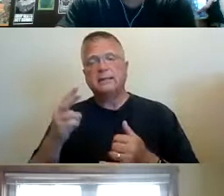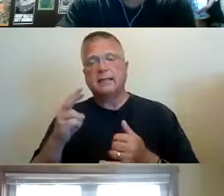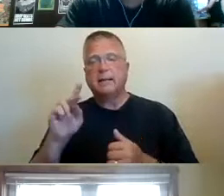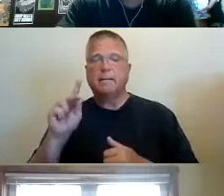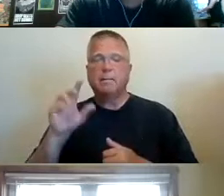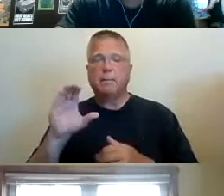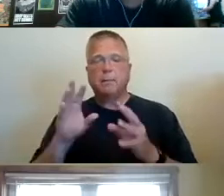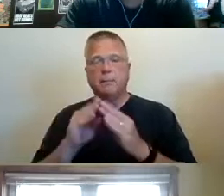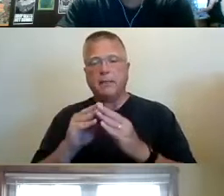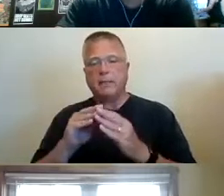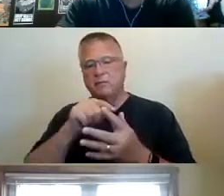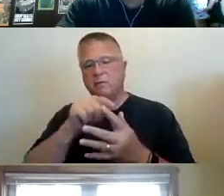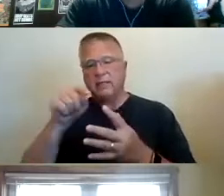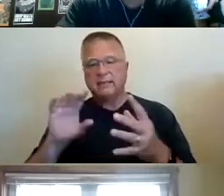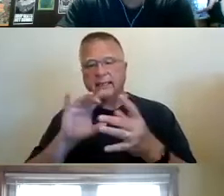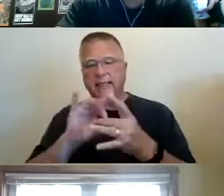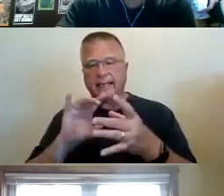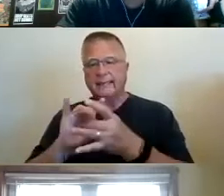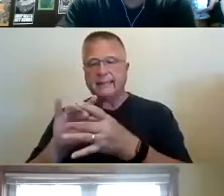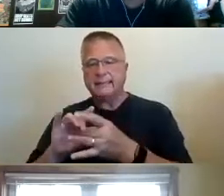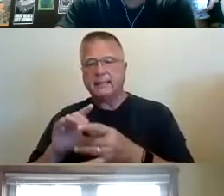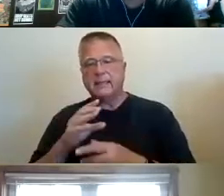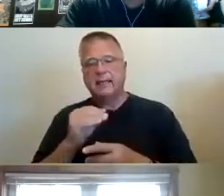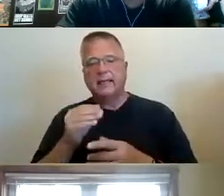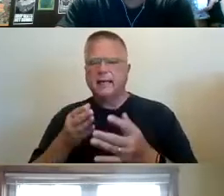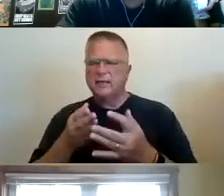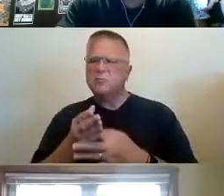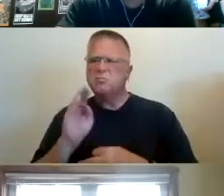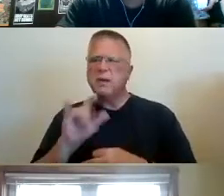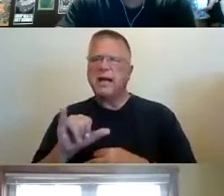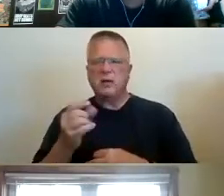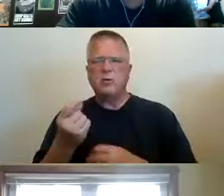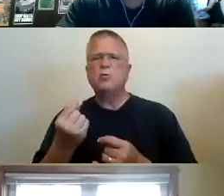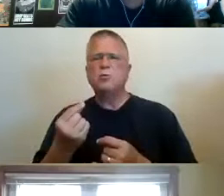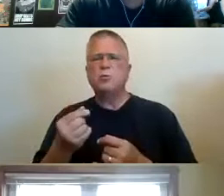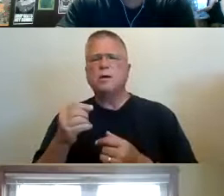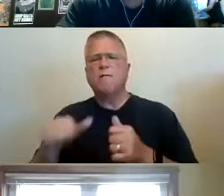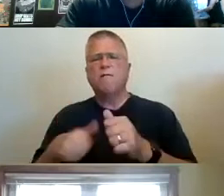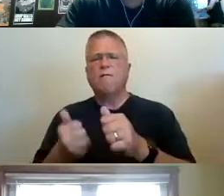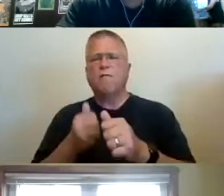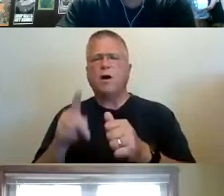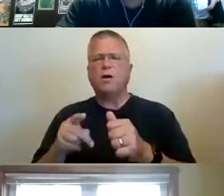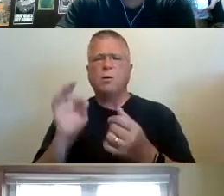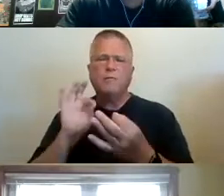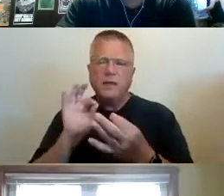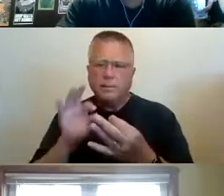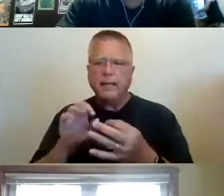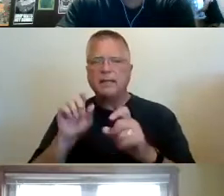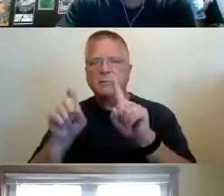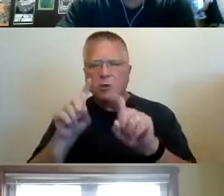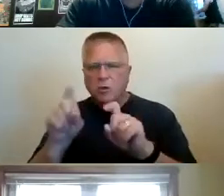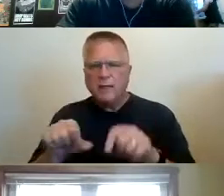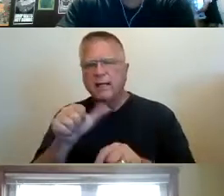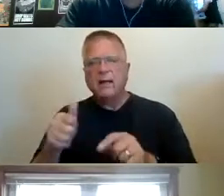these connections. And then through May, we'll do some follow-up feedback, some surveying, some other